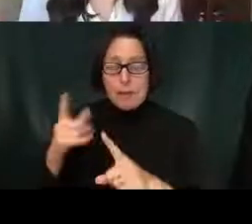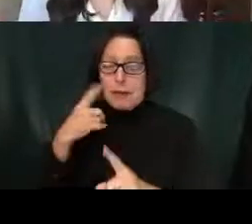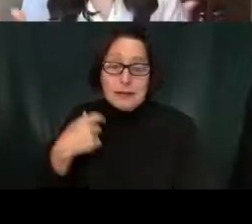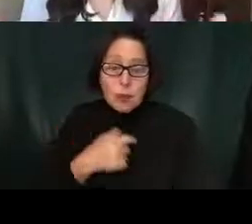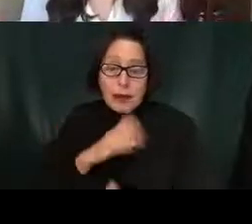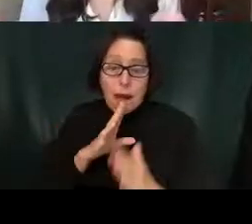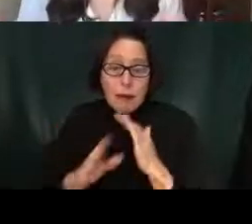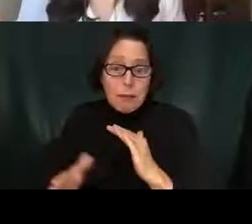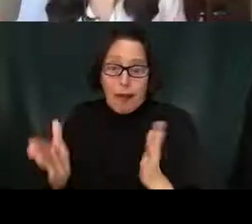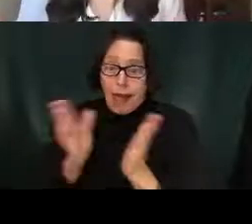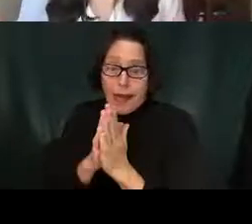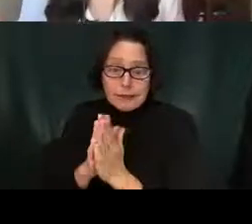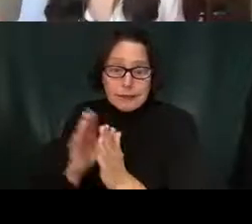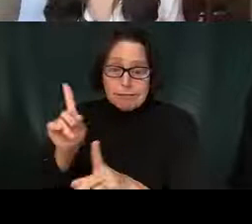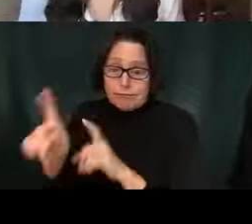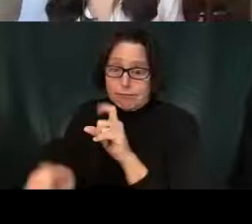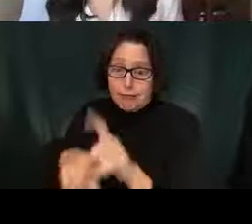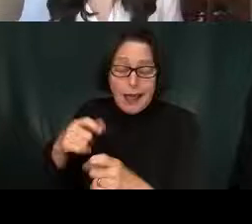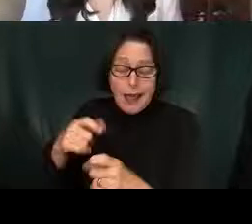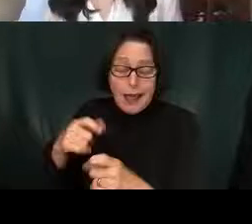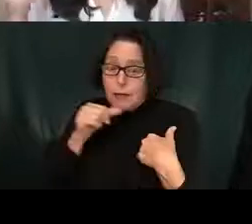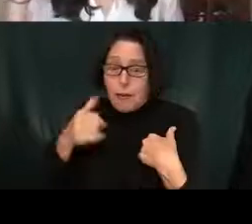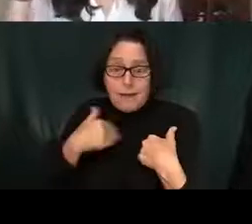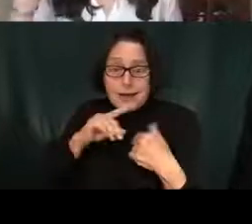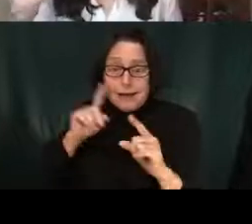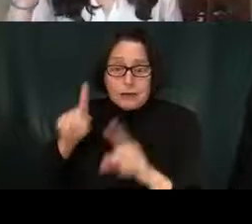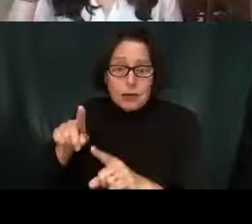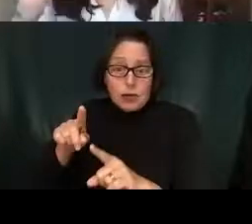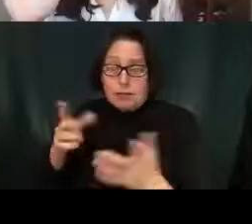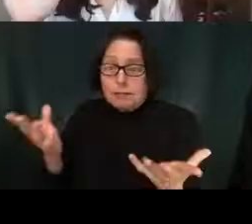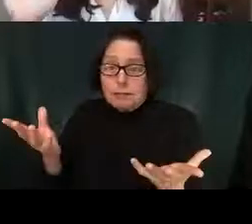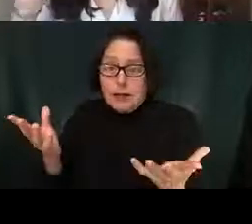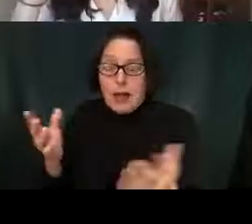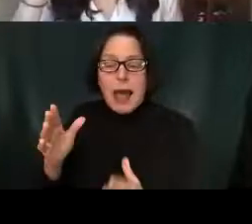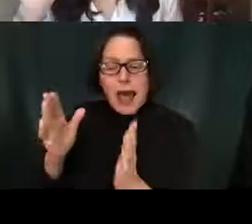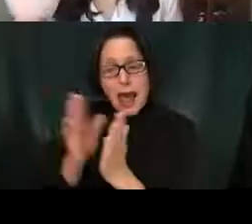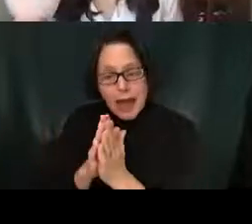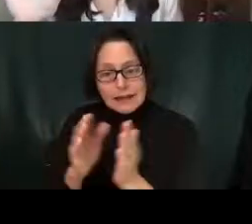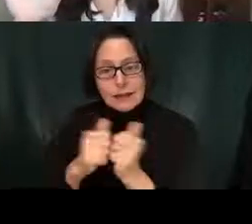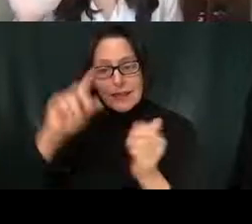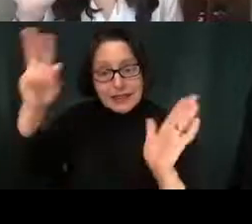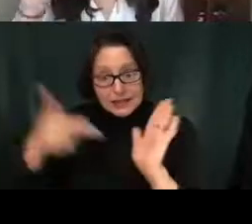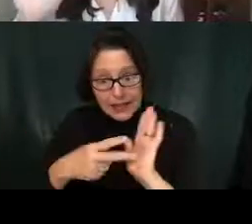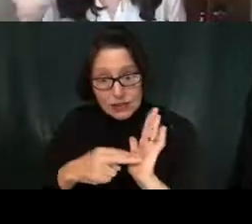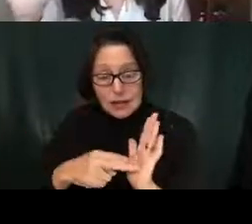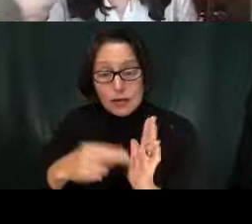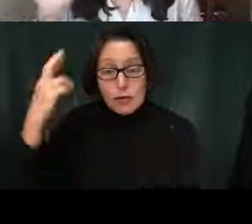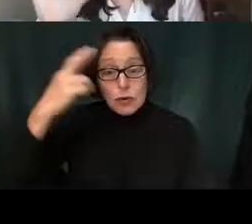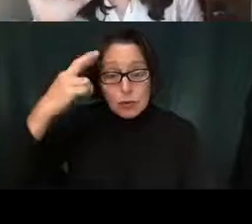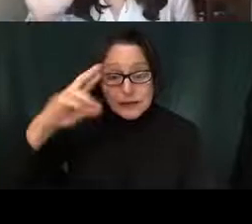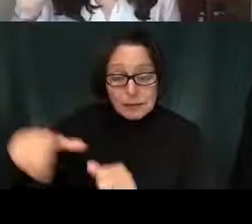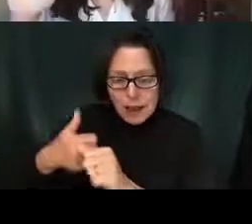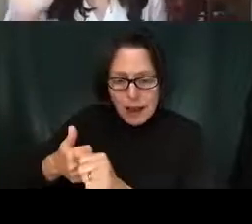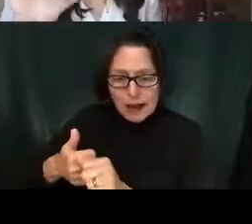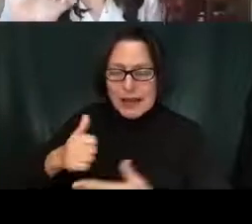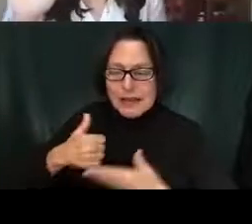humbly questions for which you do not have the answer. And they're asked with the intention, with the purpose to help the other